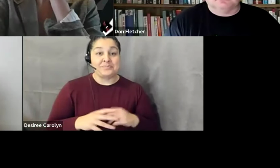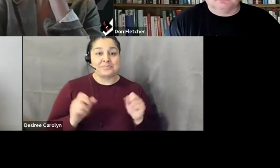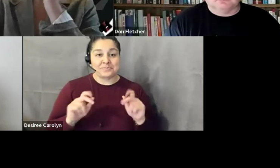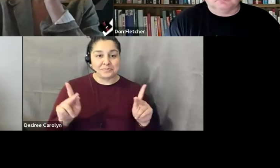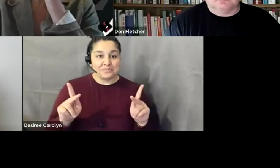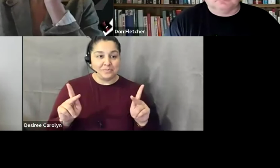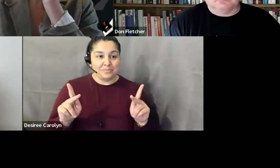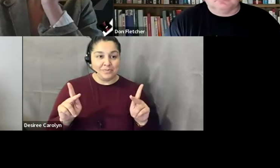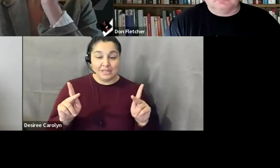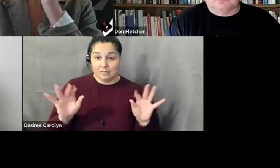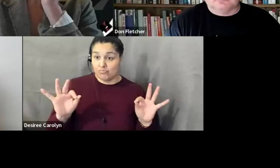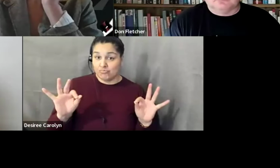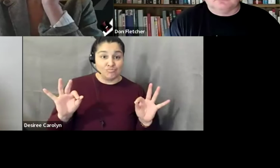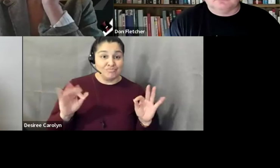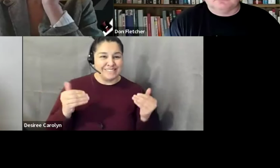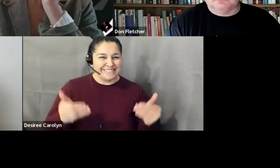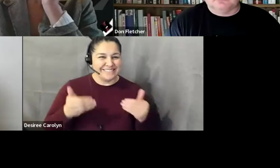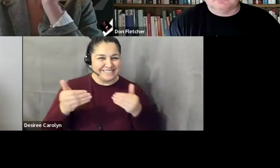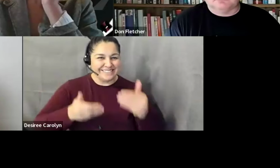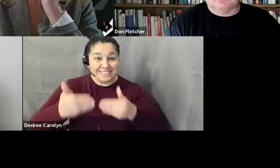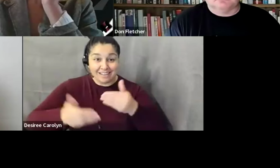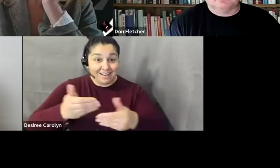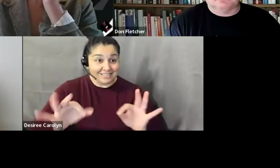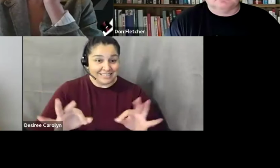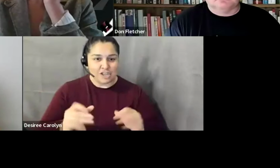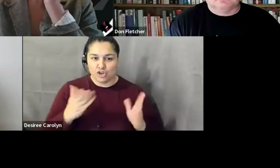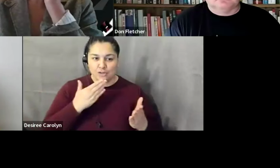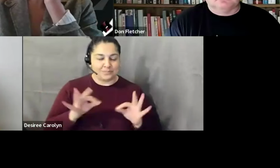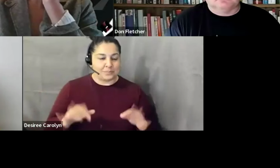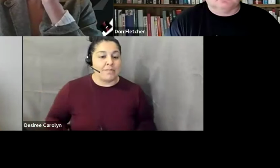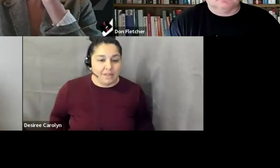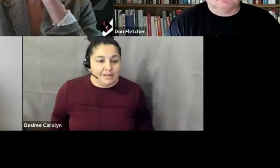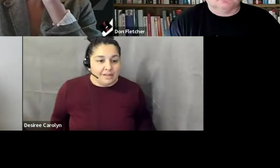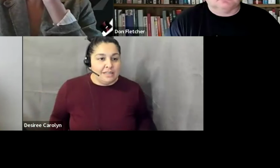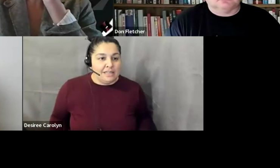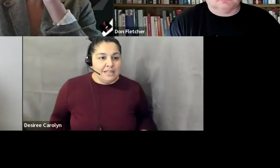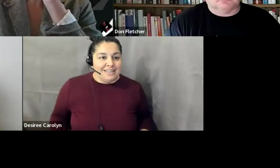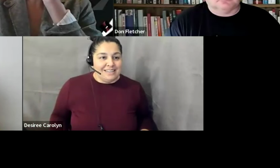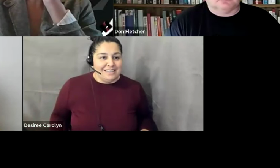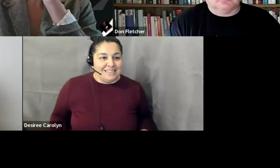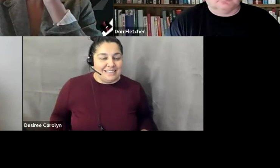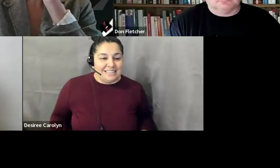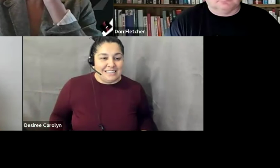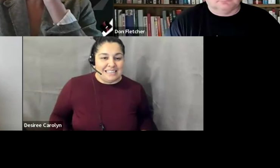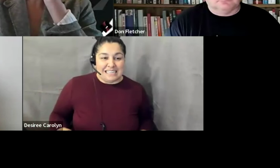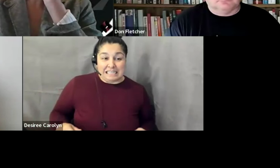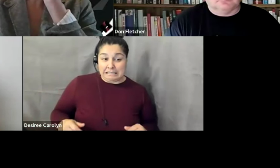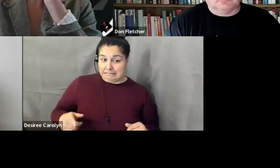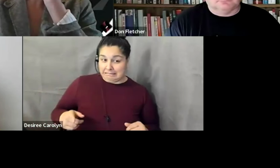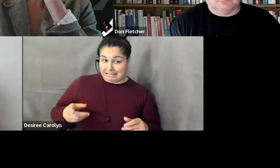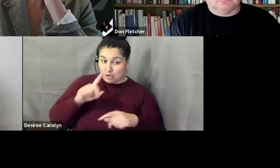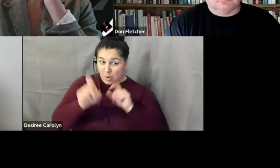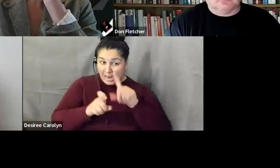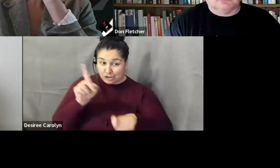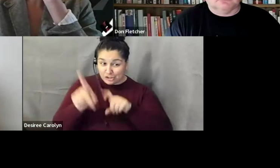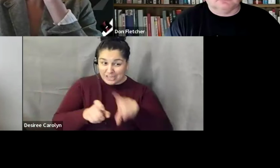Okay, my pace okay? All right, good. I'll leave how to handle questions to Karen. Karen Quinones